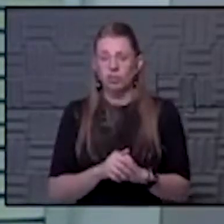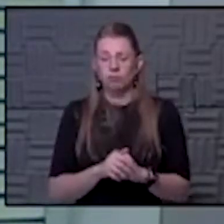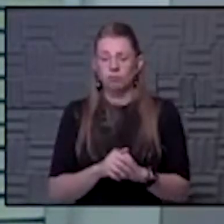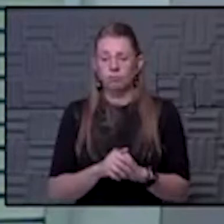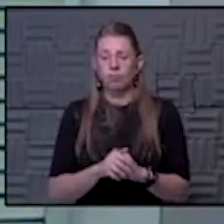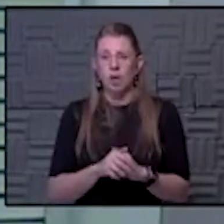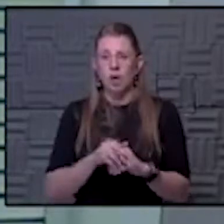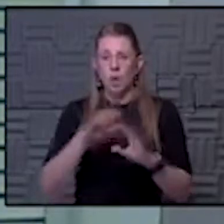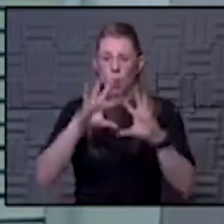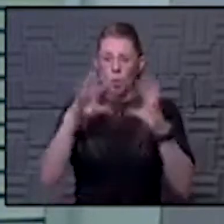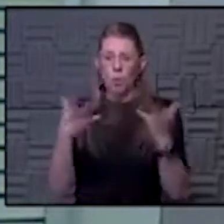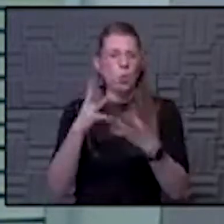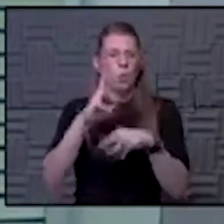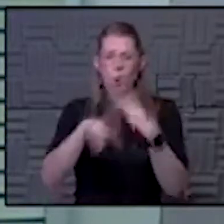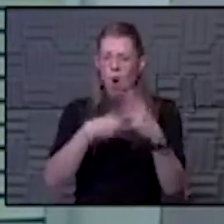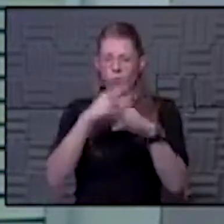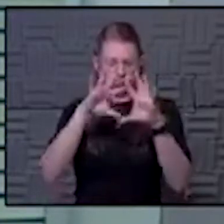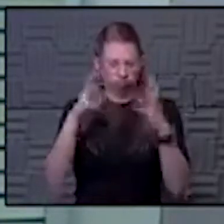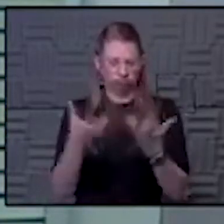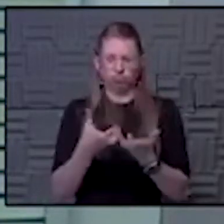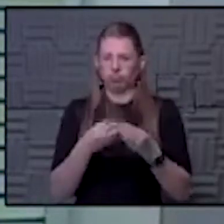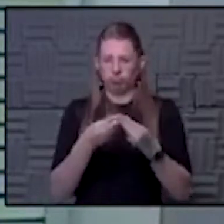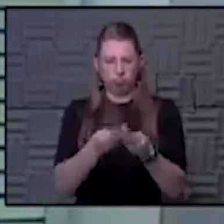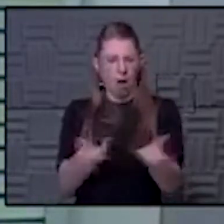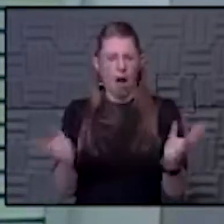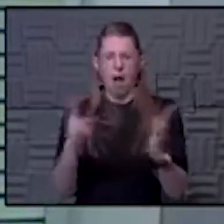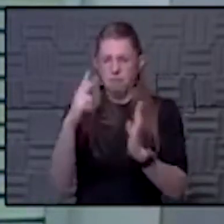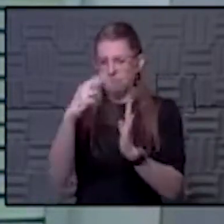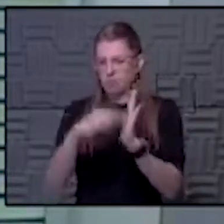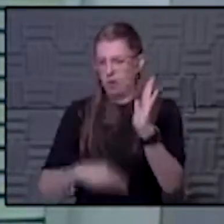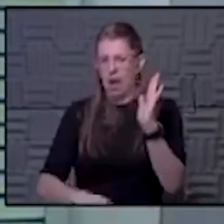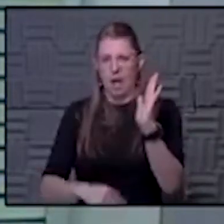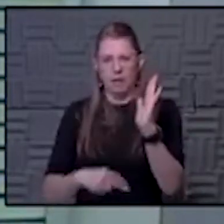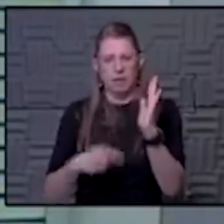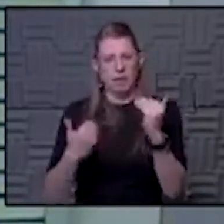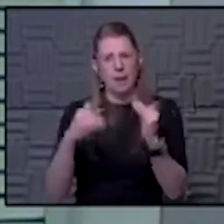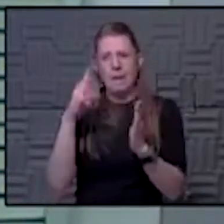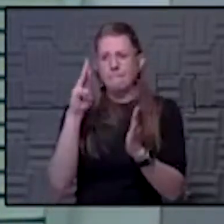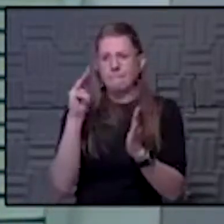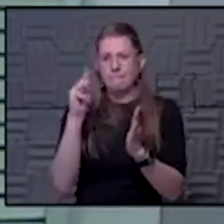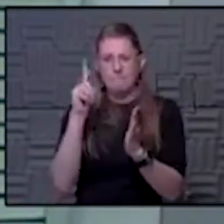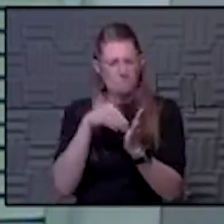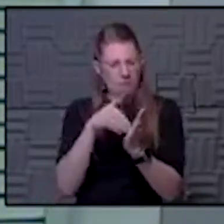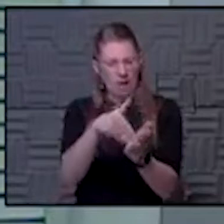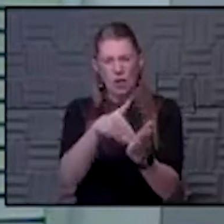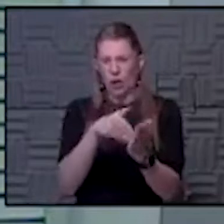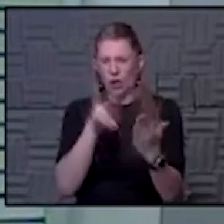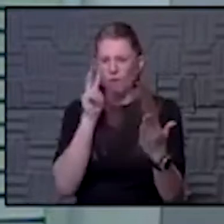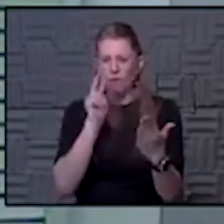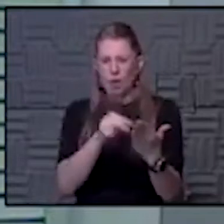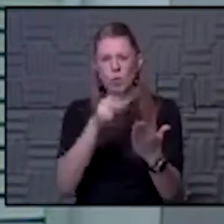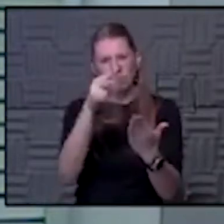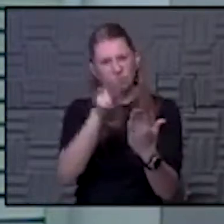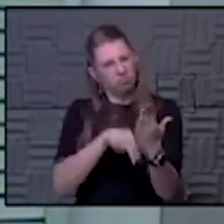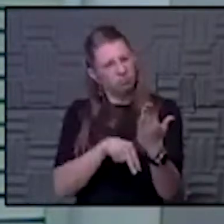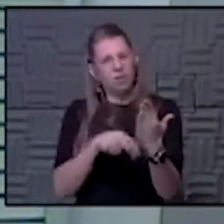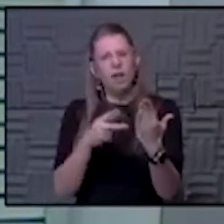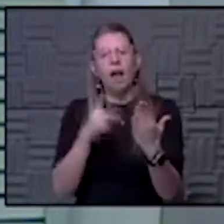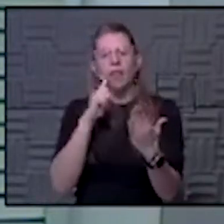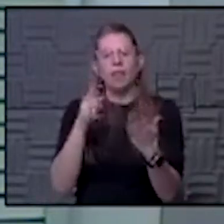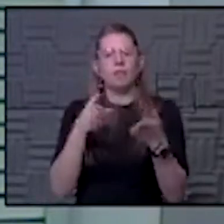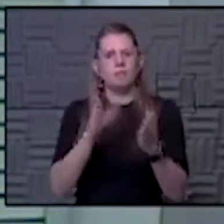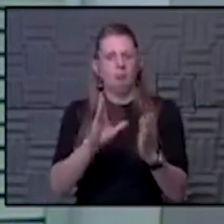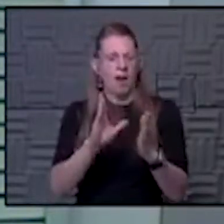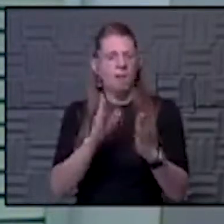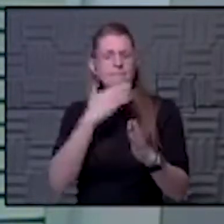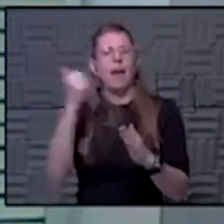distributed worldwide, millions and millions of views on it. So I think it's becoming more and more clear all the time that this is the way to protect school kids